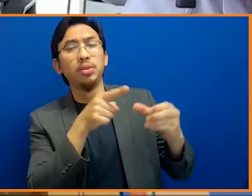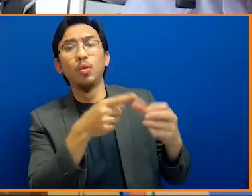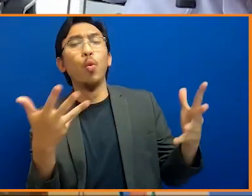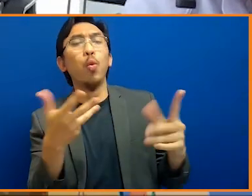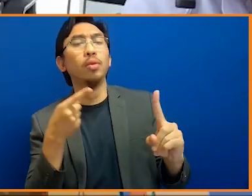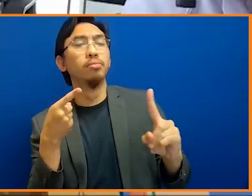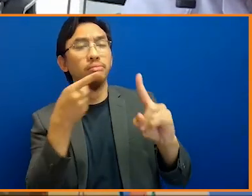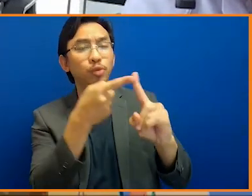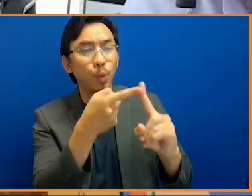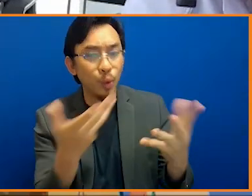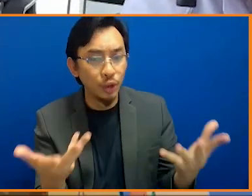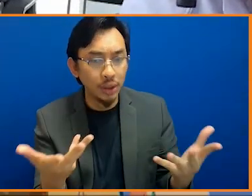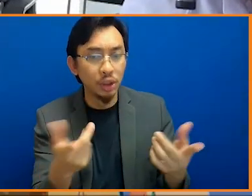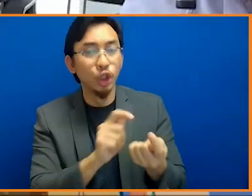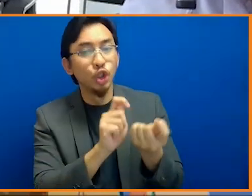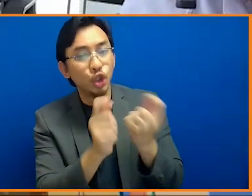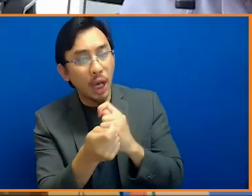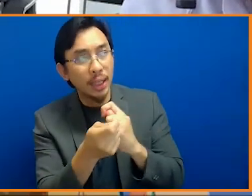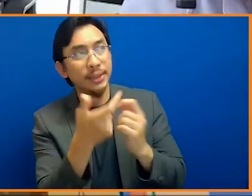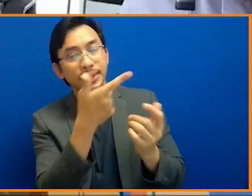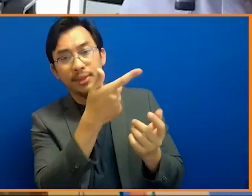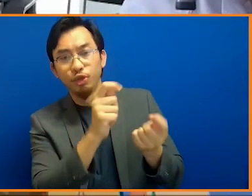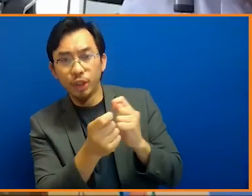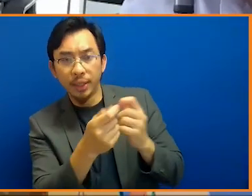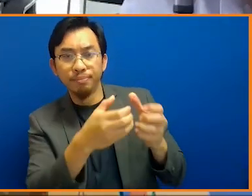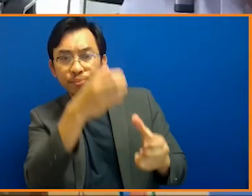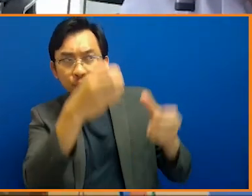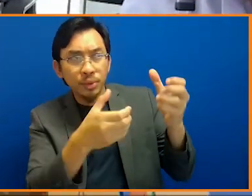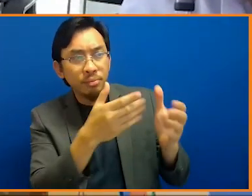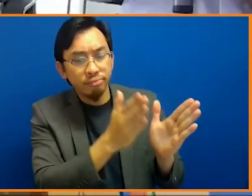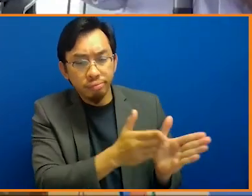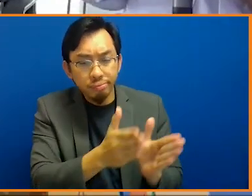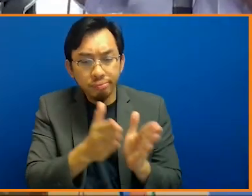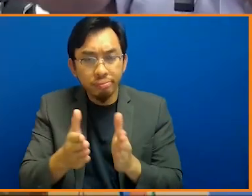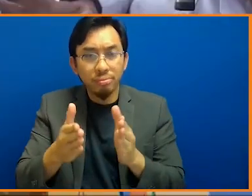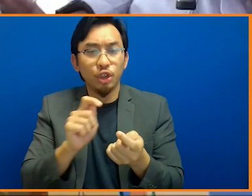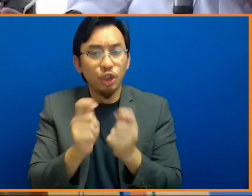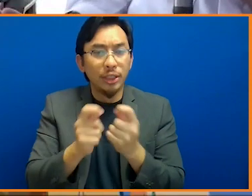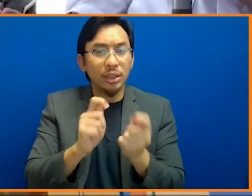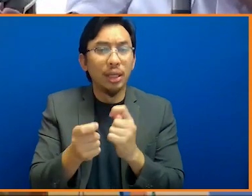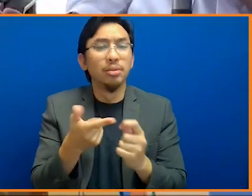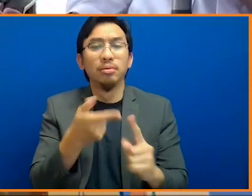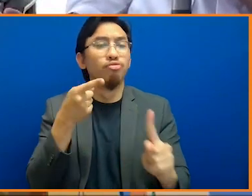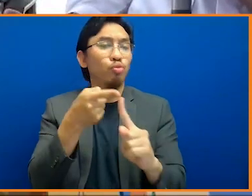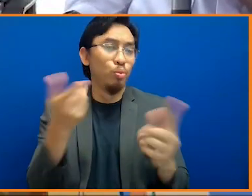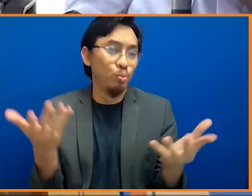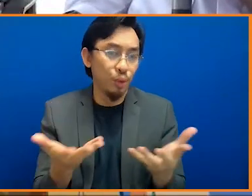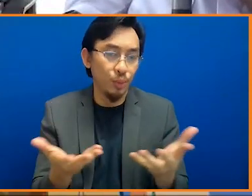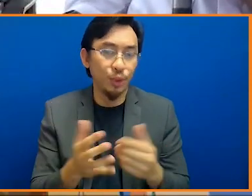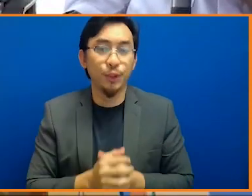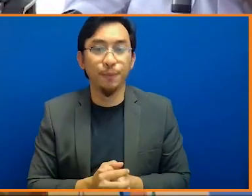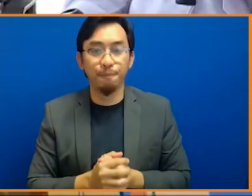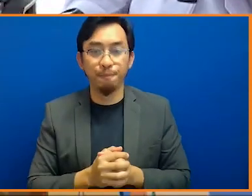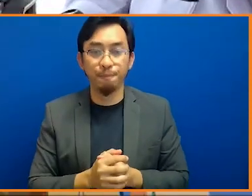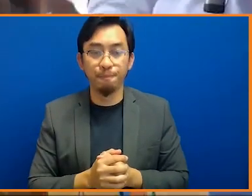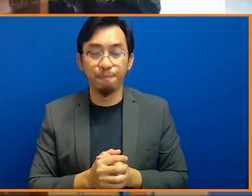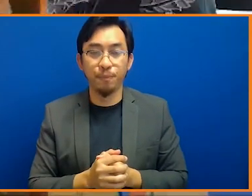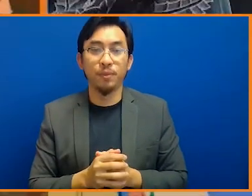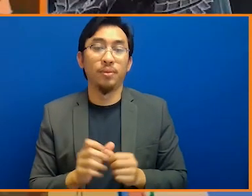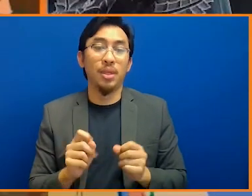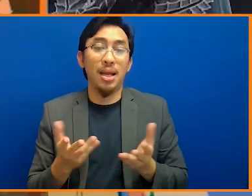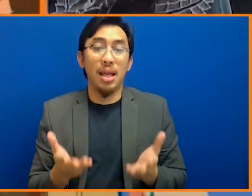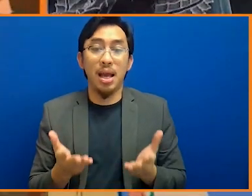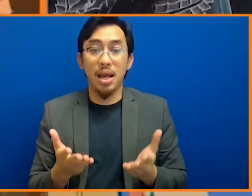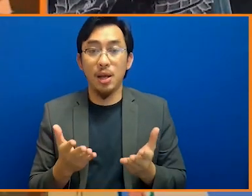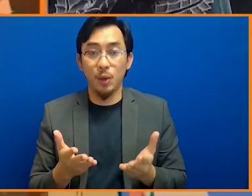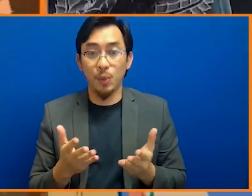and encourage to change those single purpose building become multi-purpose building. Okay.